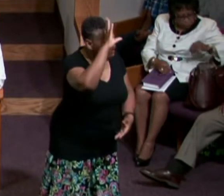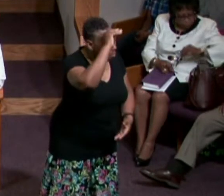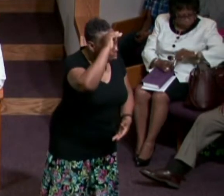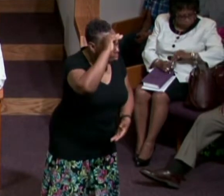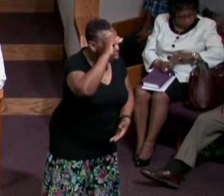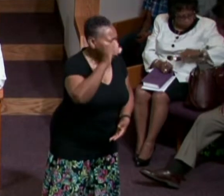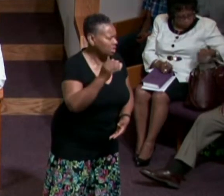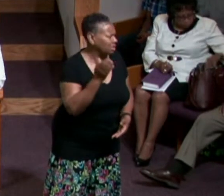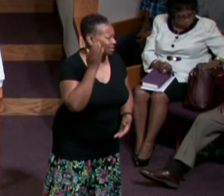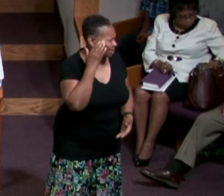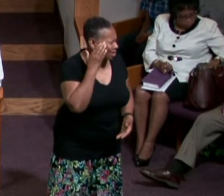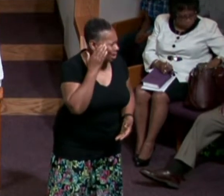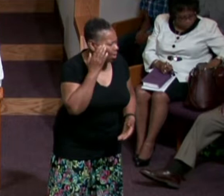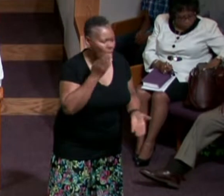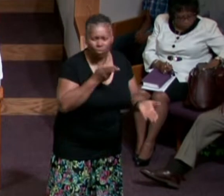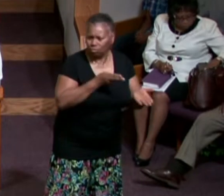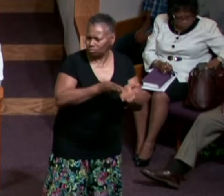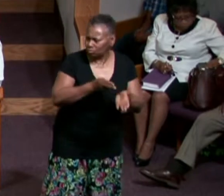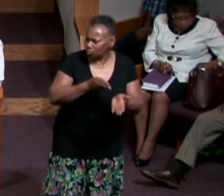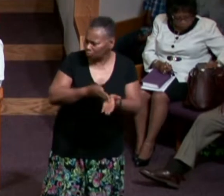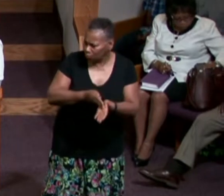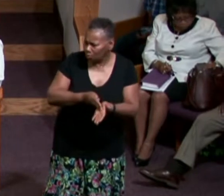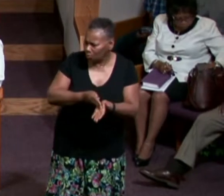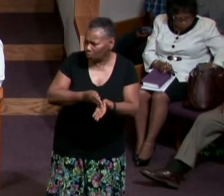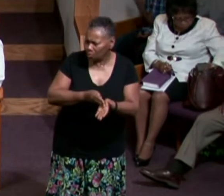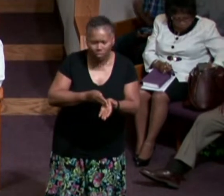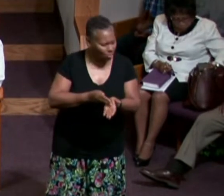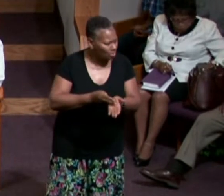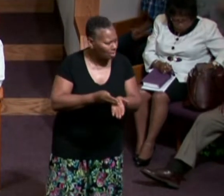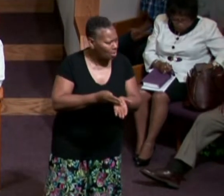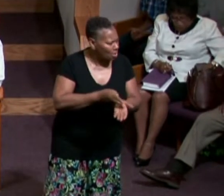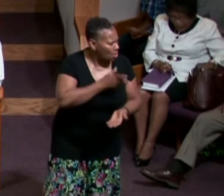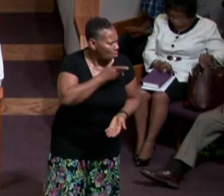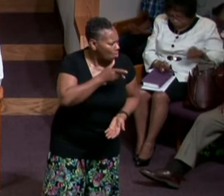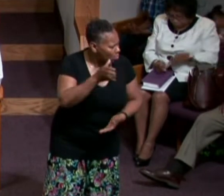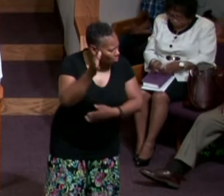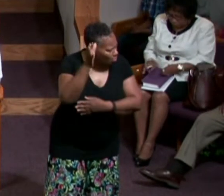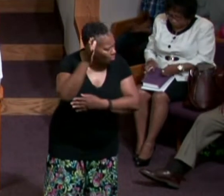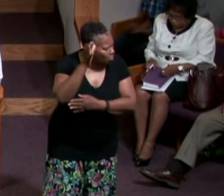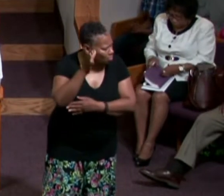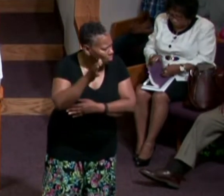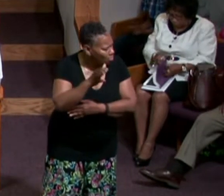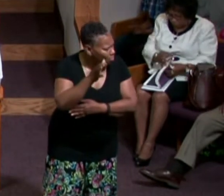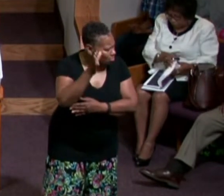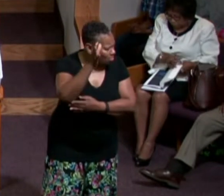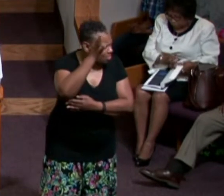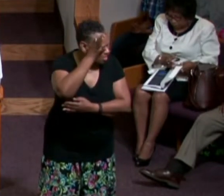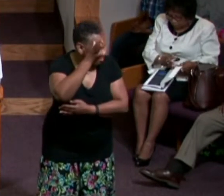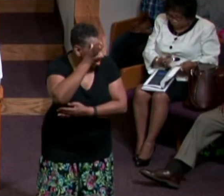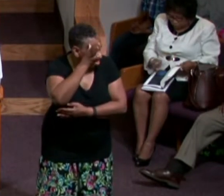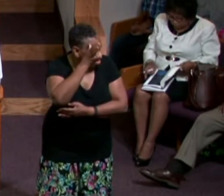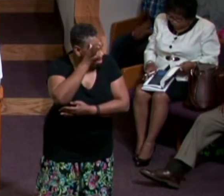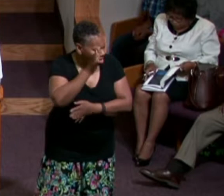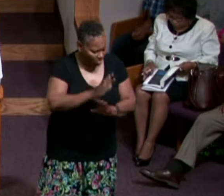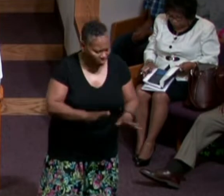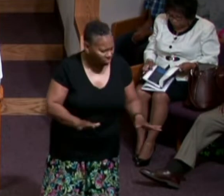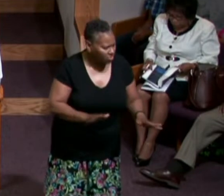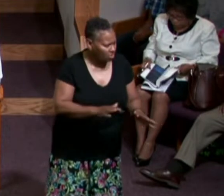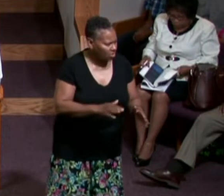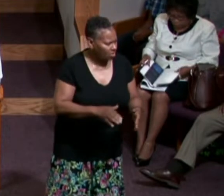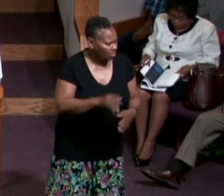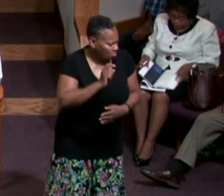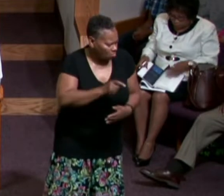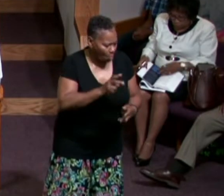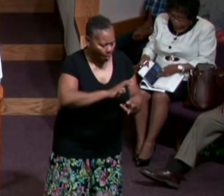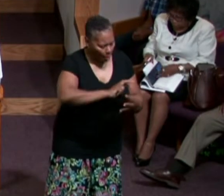know the truth, in most cases about the paternity of the children they are said to have fathered. And